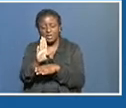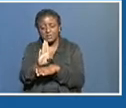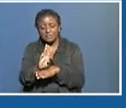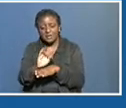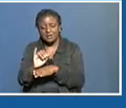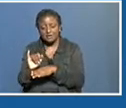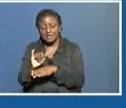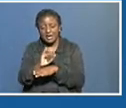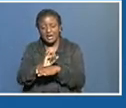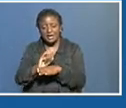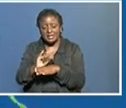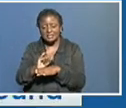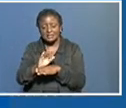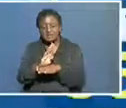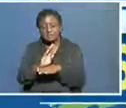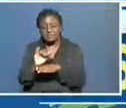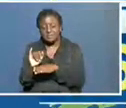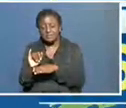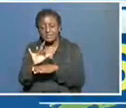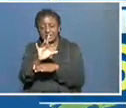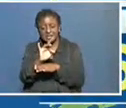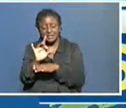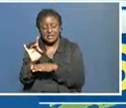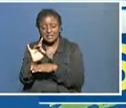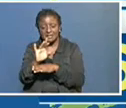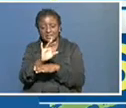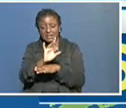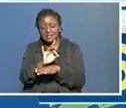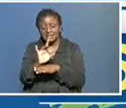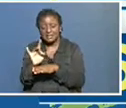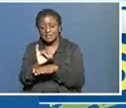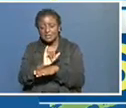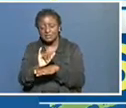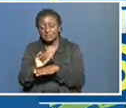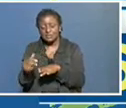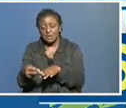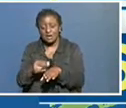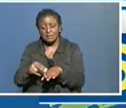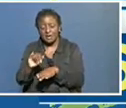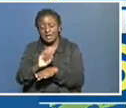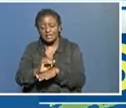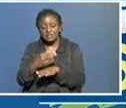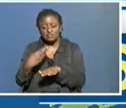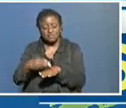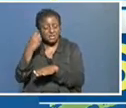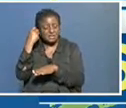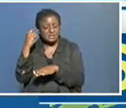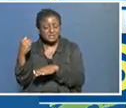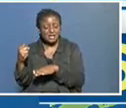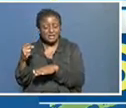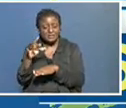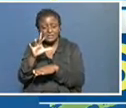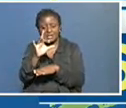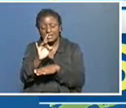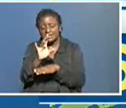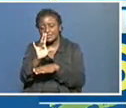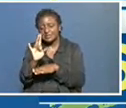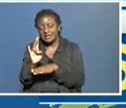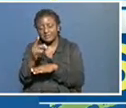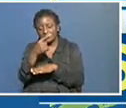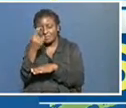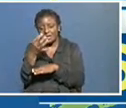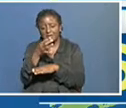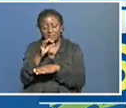Islands, Allistown, Bimini, 88 degrees, 88 also in Harbor Island. Roxanne, Eleuthera, 87, Black Point, Exuma, Kemp's Bay,